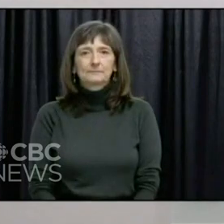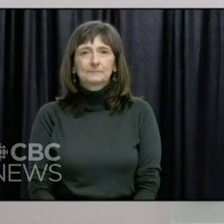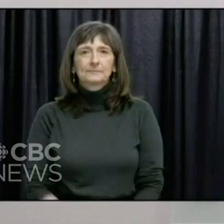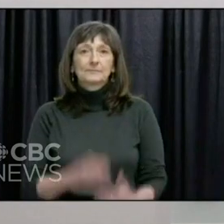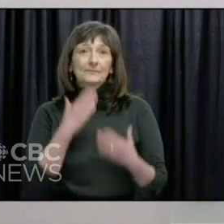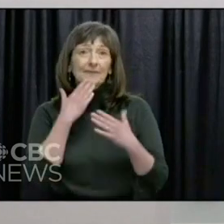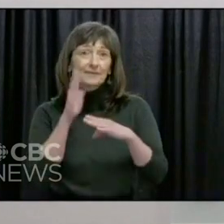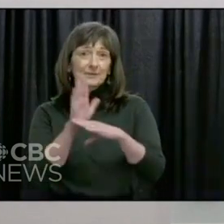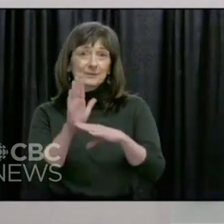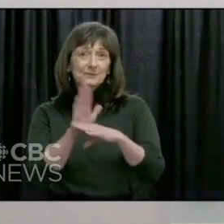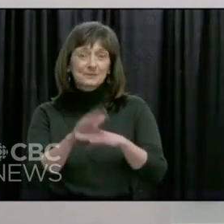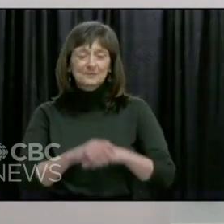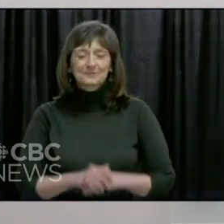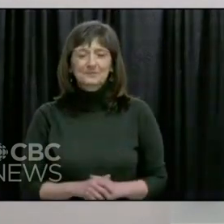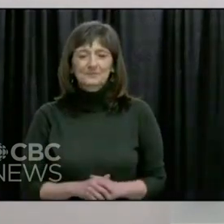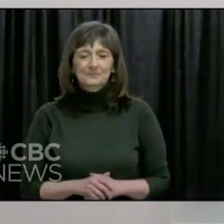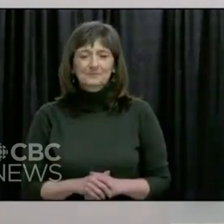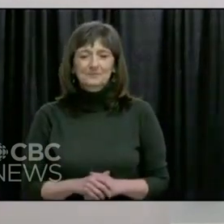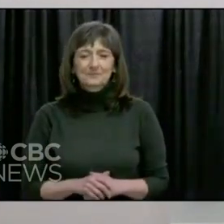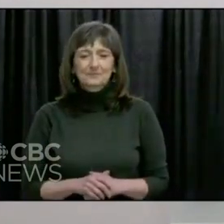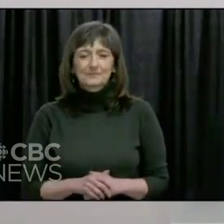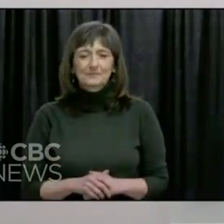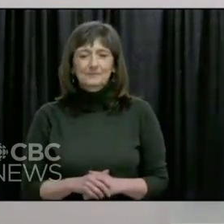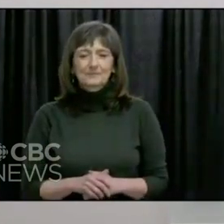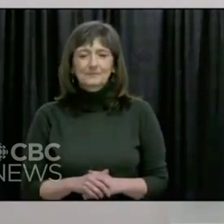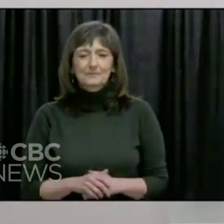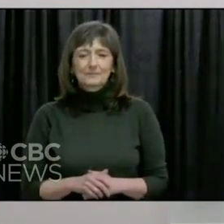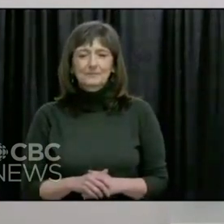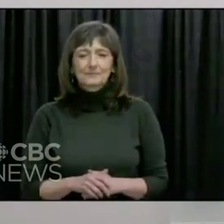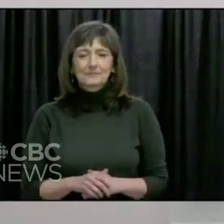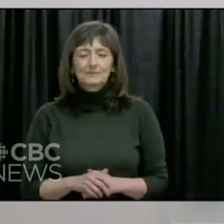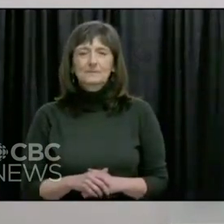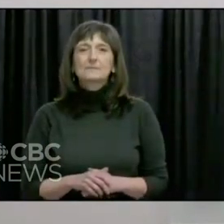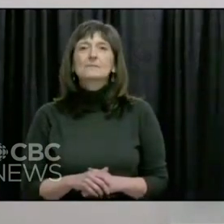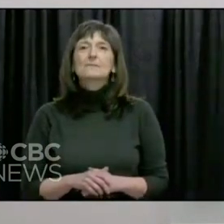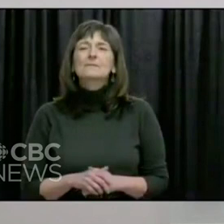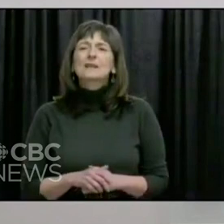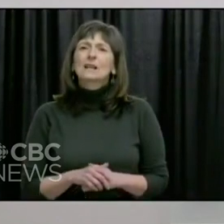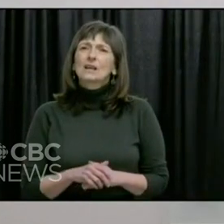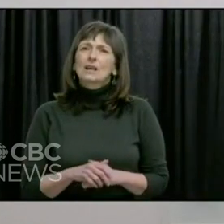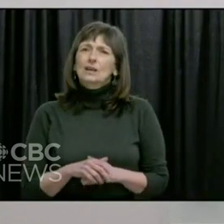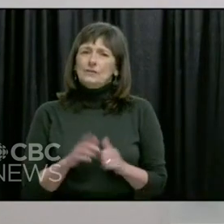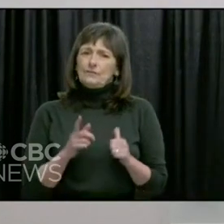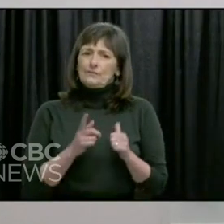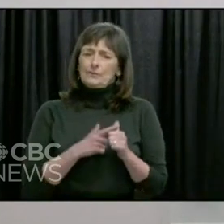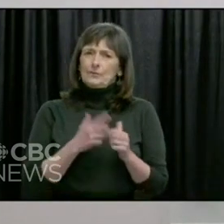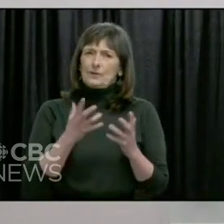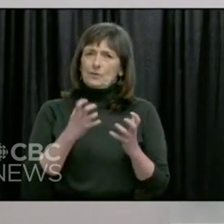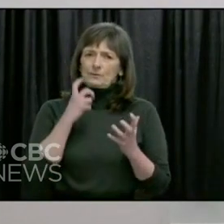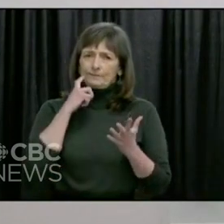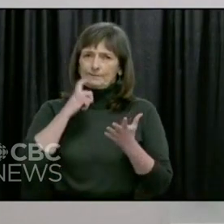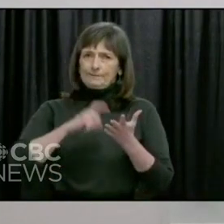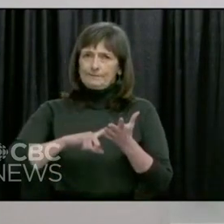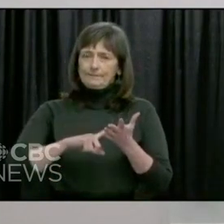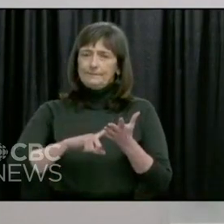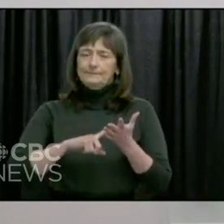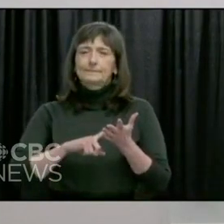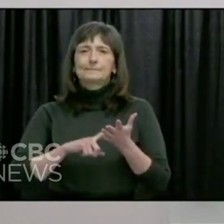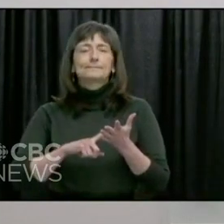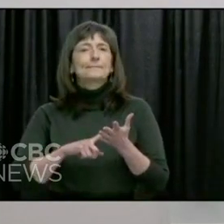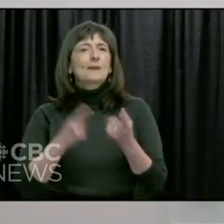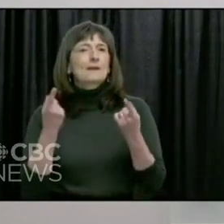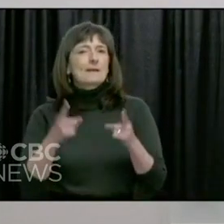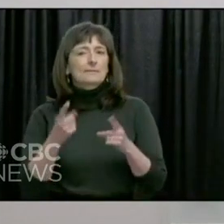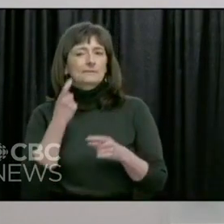Well, good afternoon, everyone. Before we start today's briefing, I want to acknowledge the tragedy that took place over the